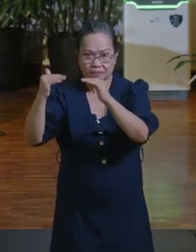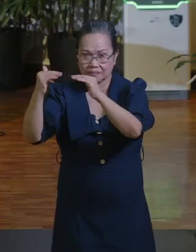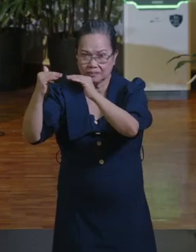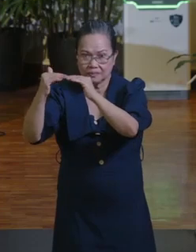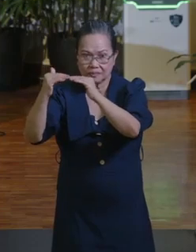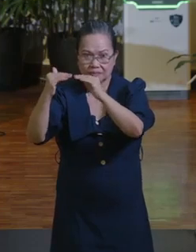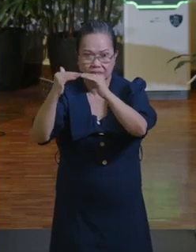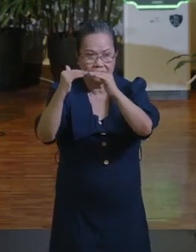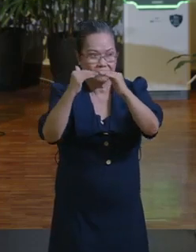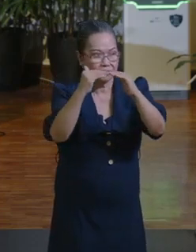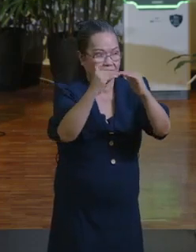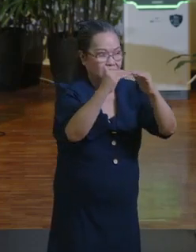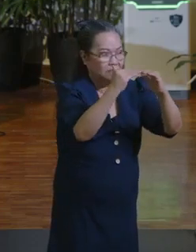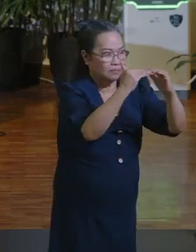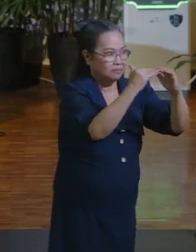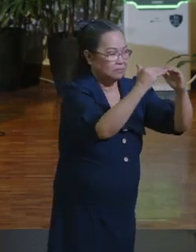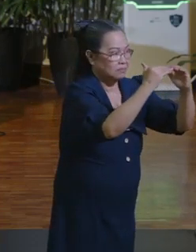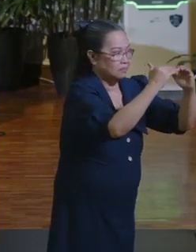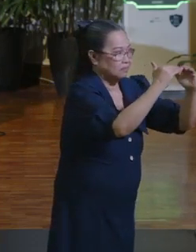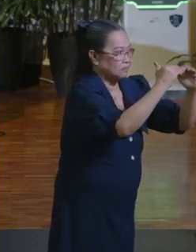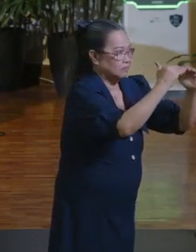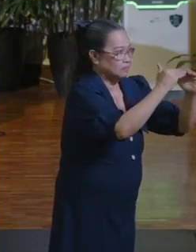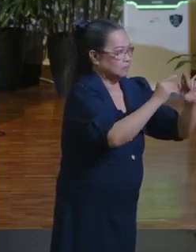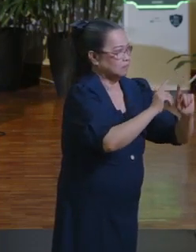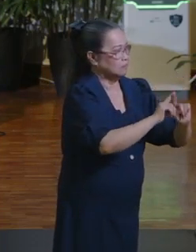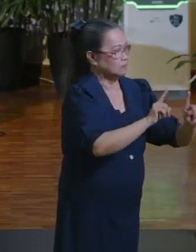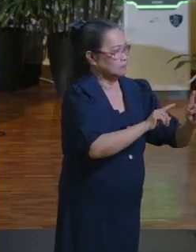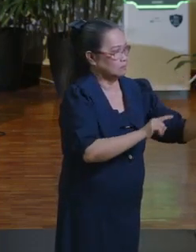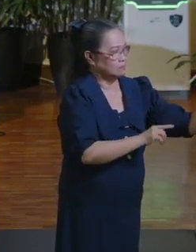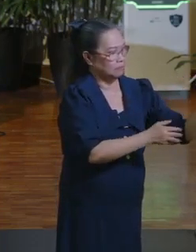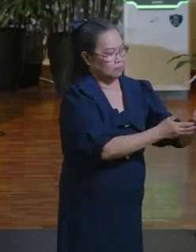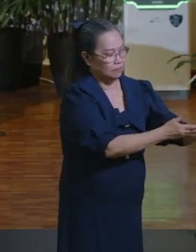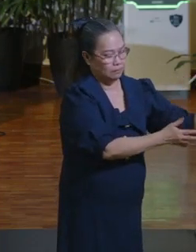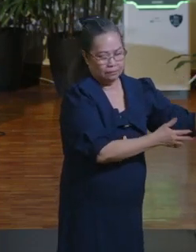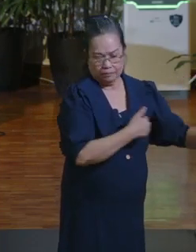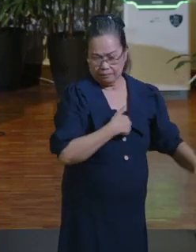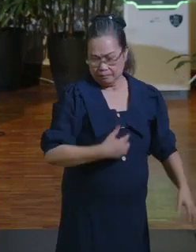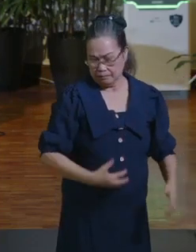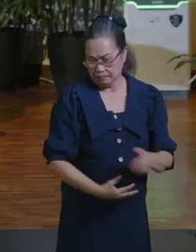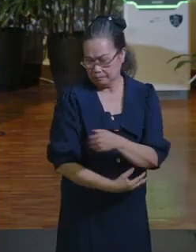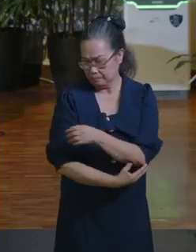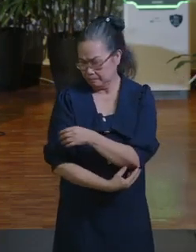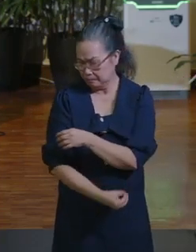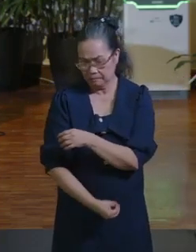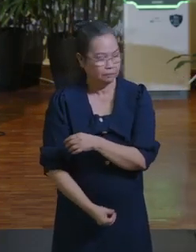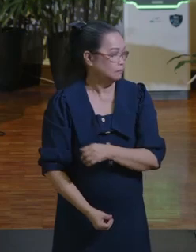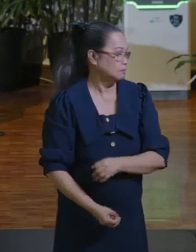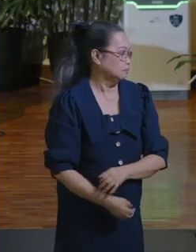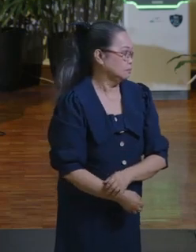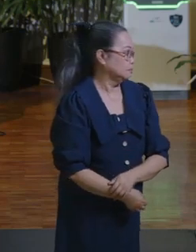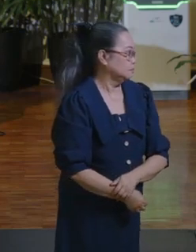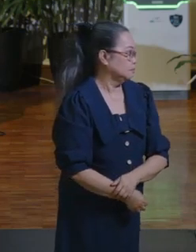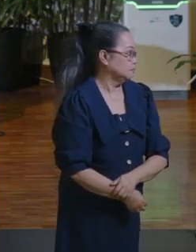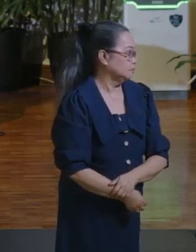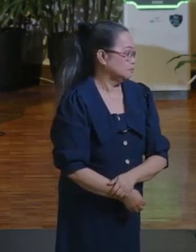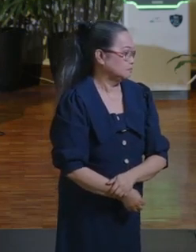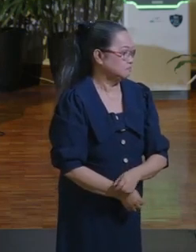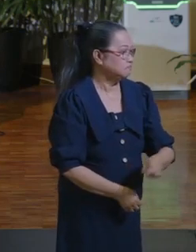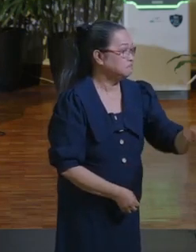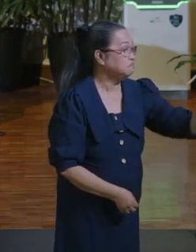Christ. Mga social distinctions, human social distinctions katulad ng